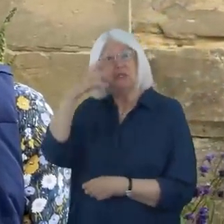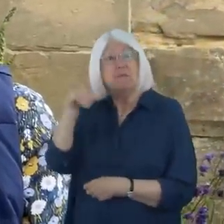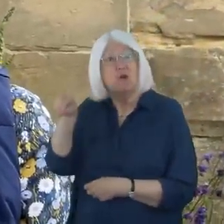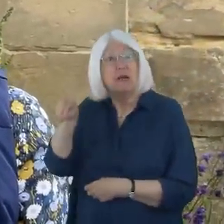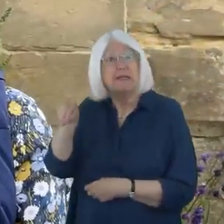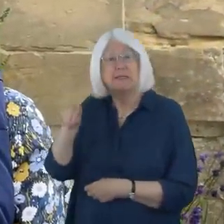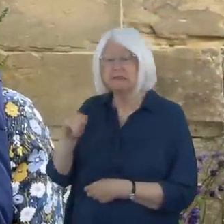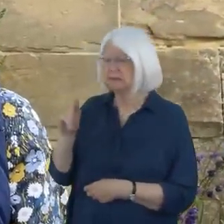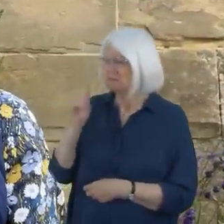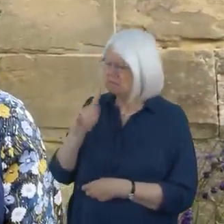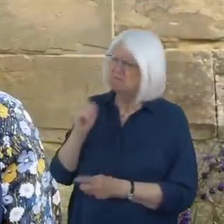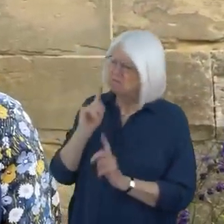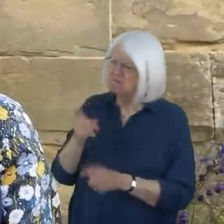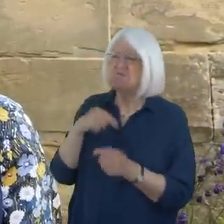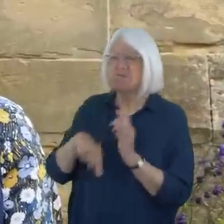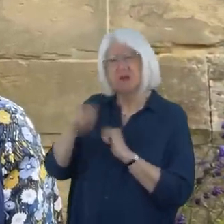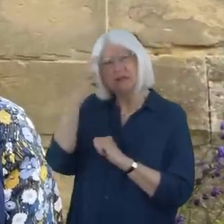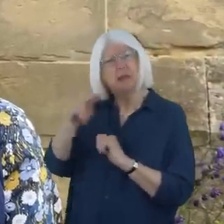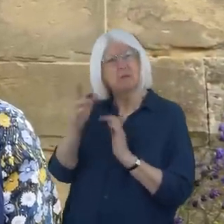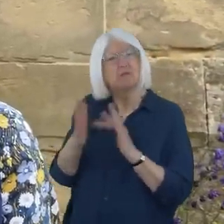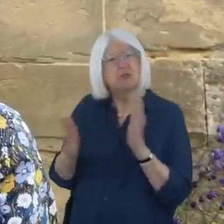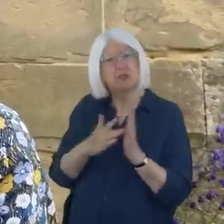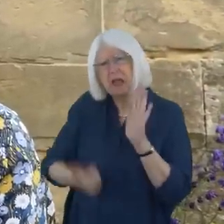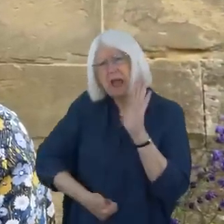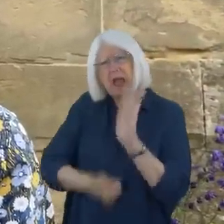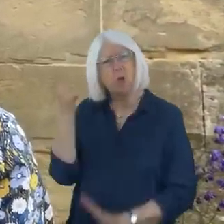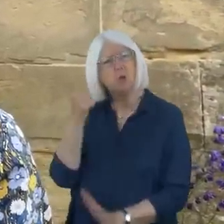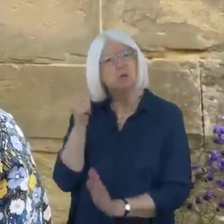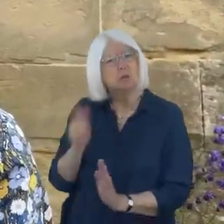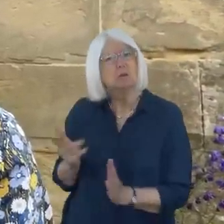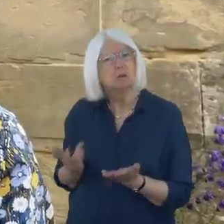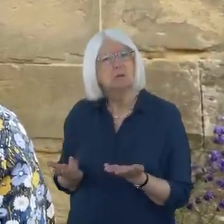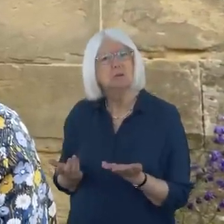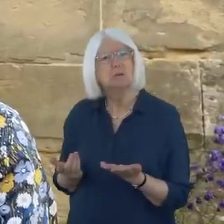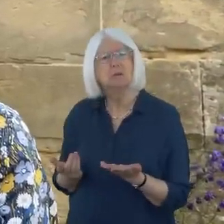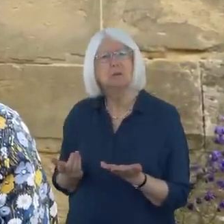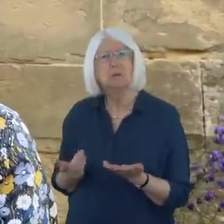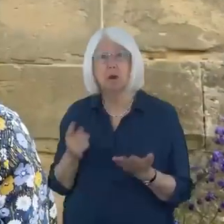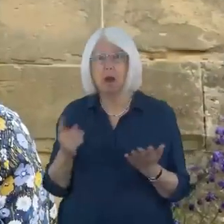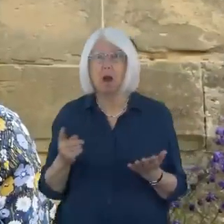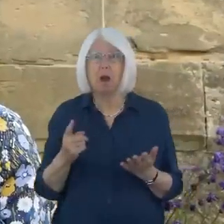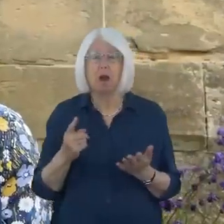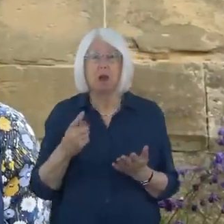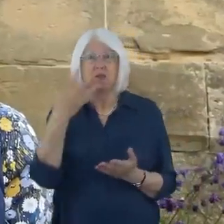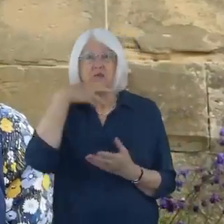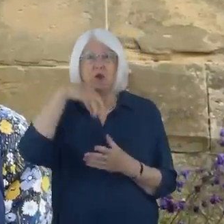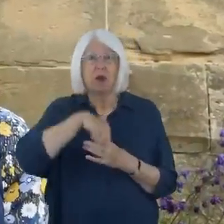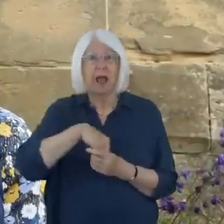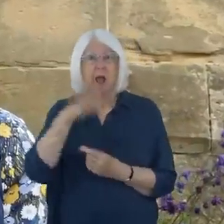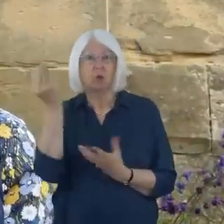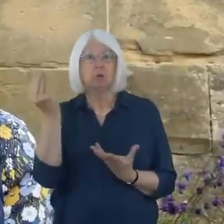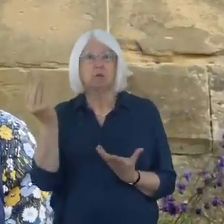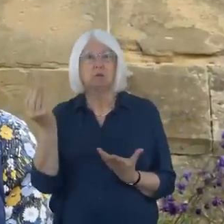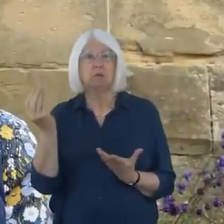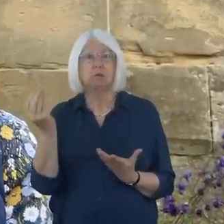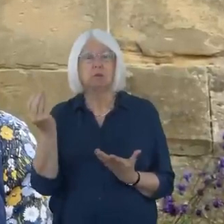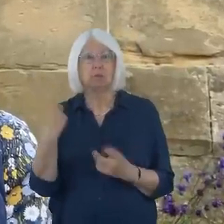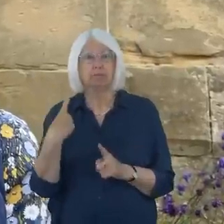"I order you in the name of Jesus Christ to come out of her." And it came out that very